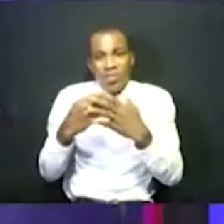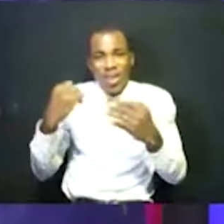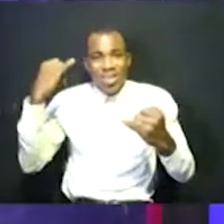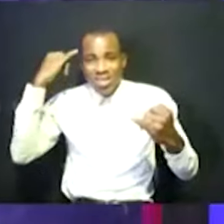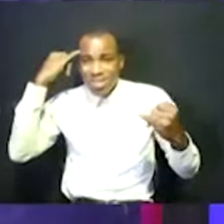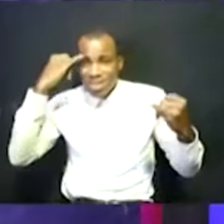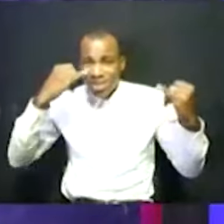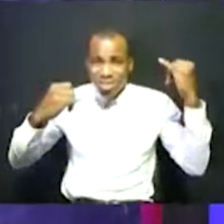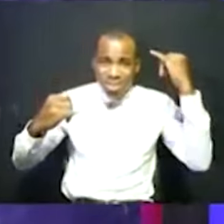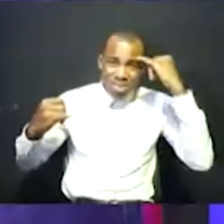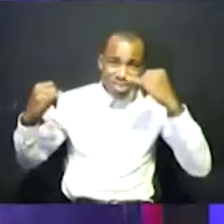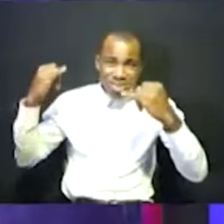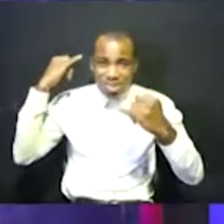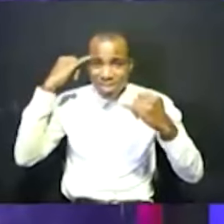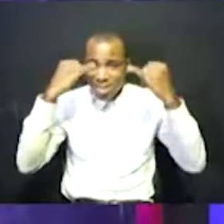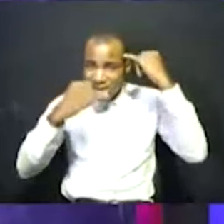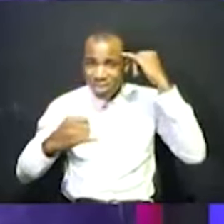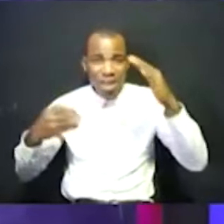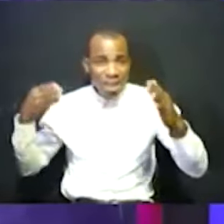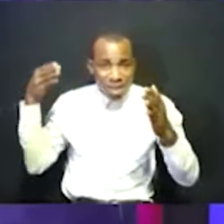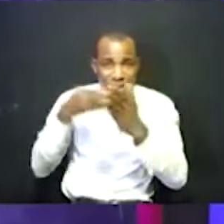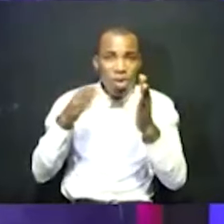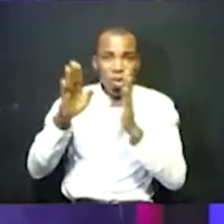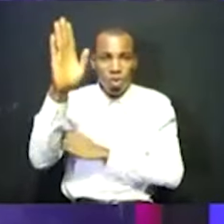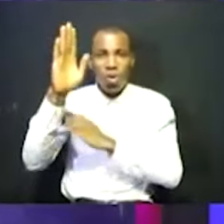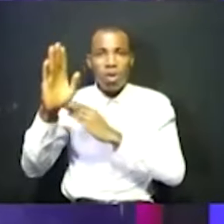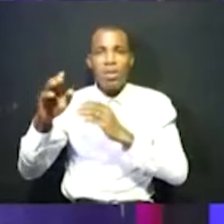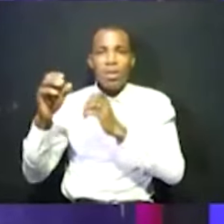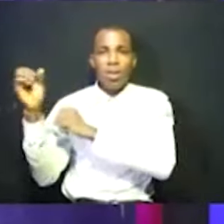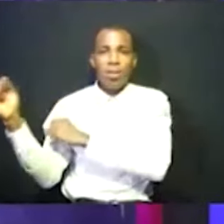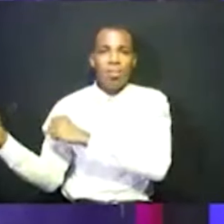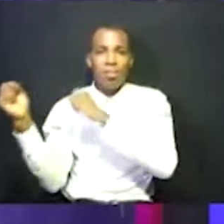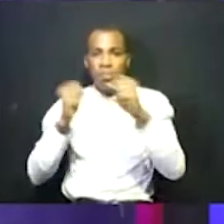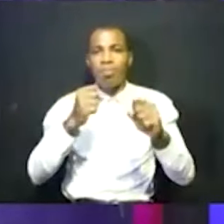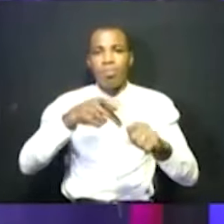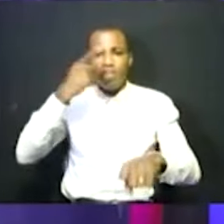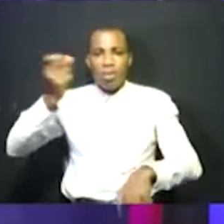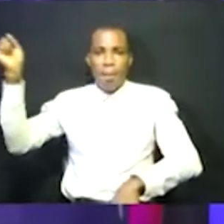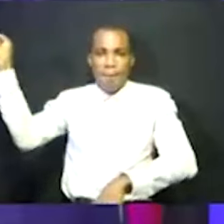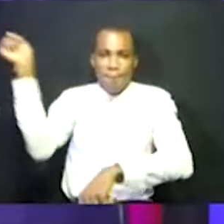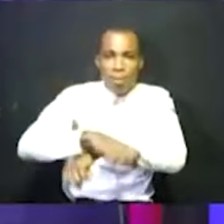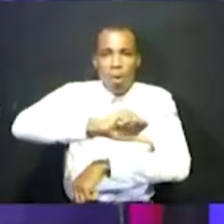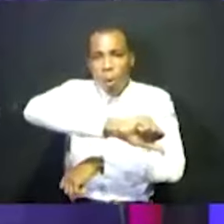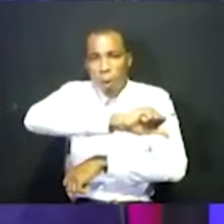bring such strongholds down, like this lady's stronghold.